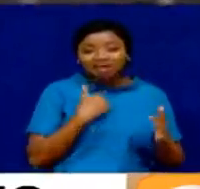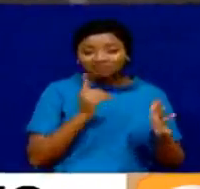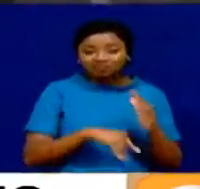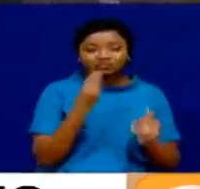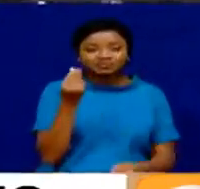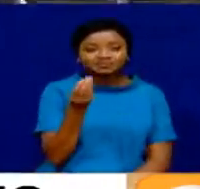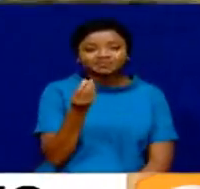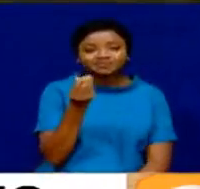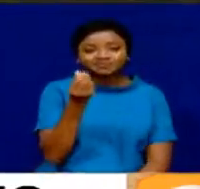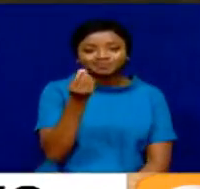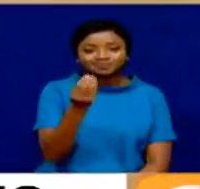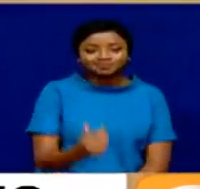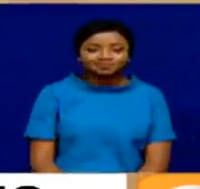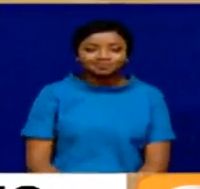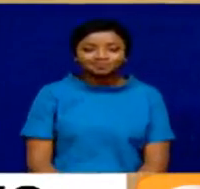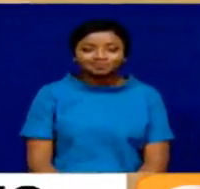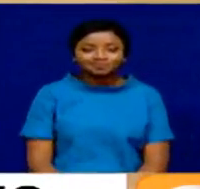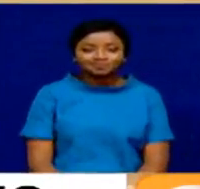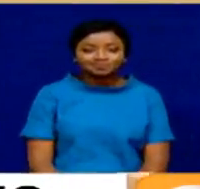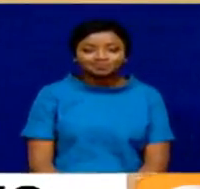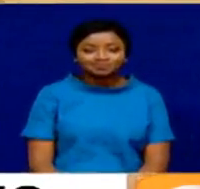are facing financial difficulties.